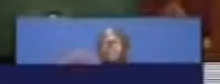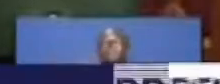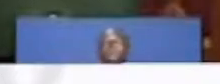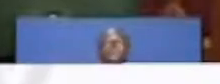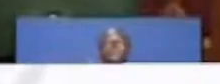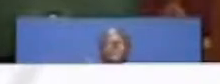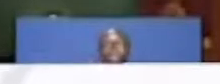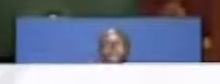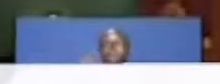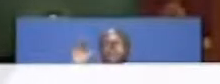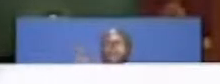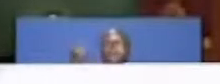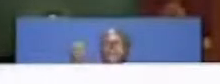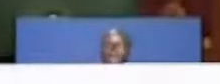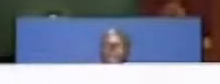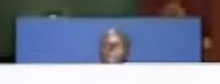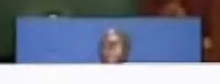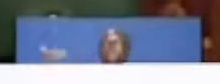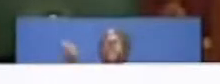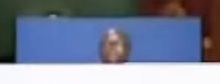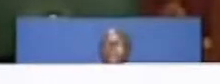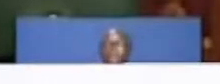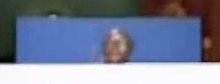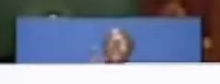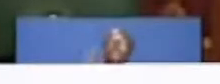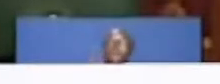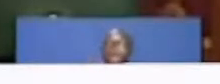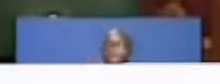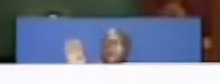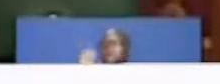Kenya 200 billion shillings.